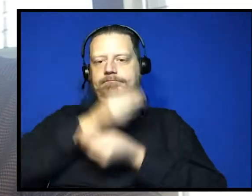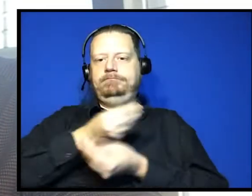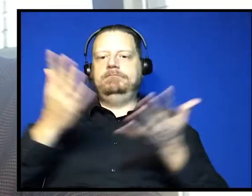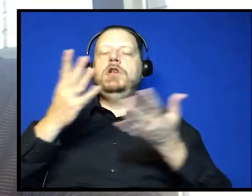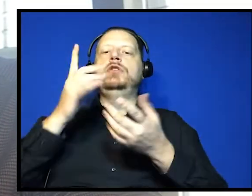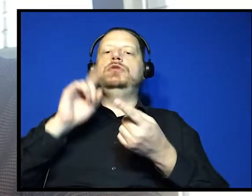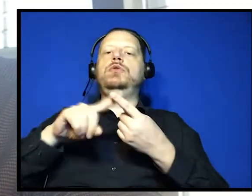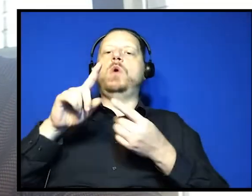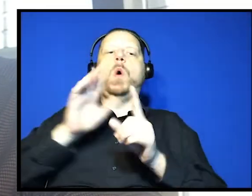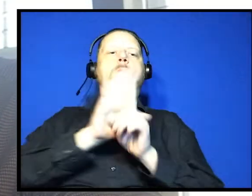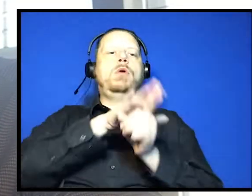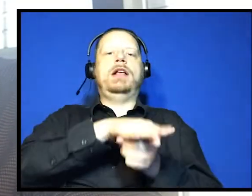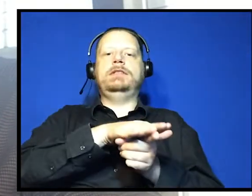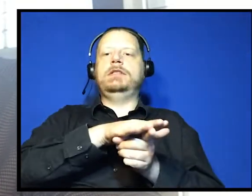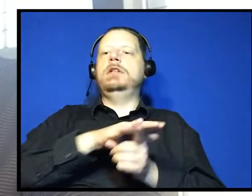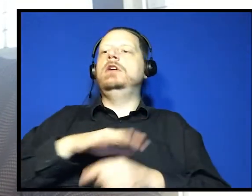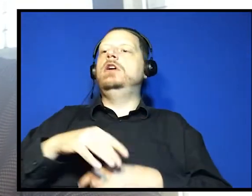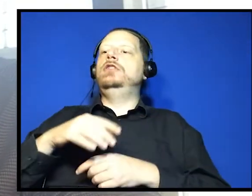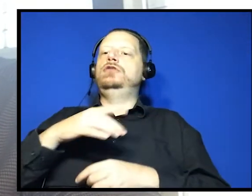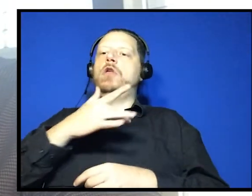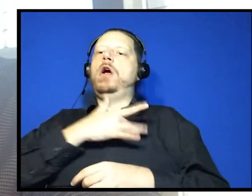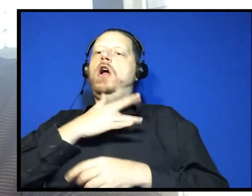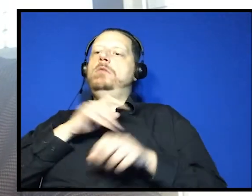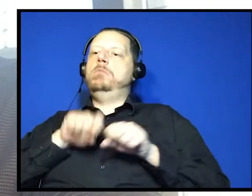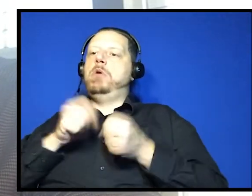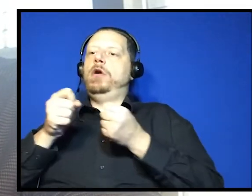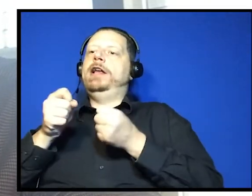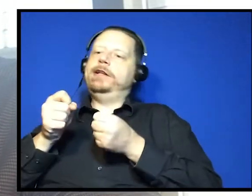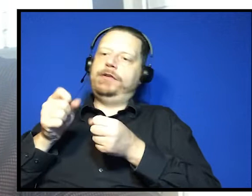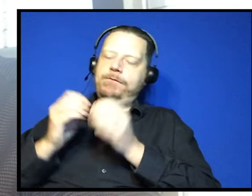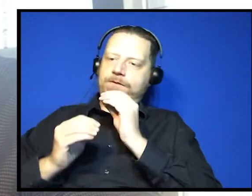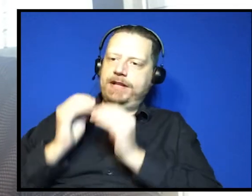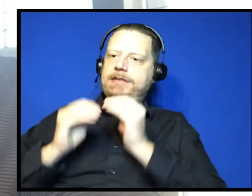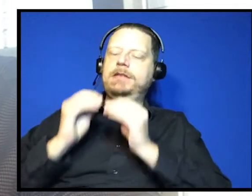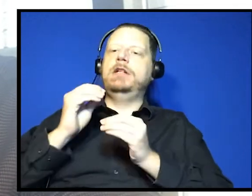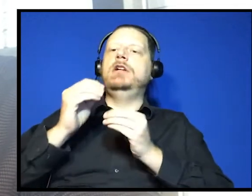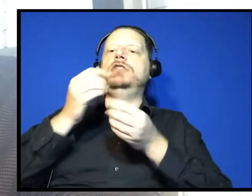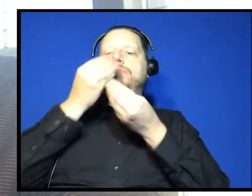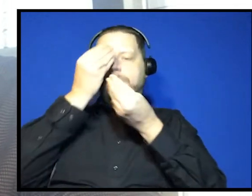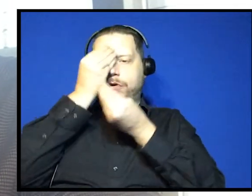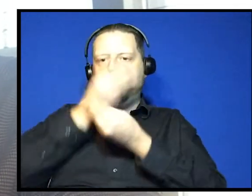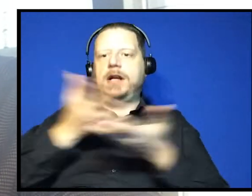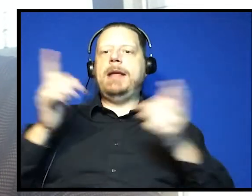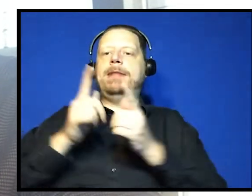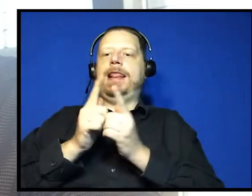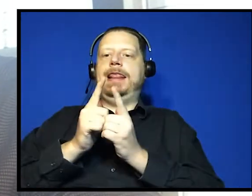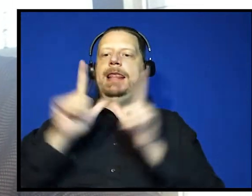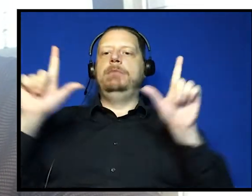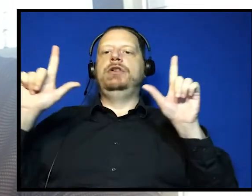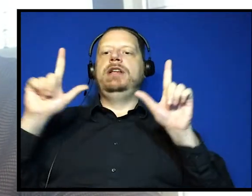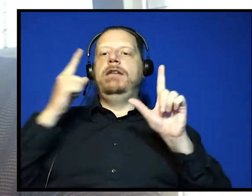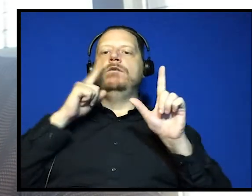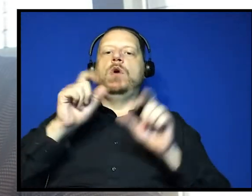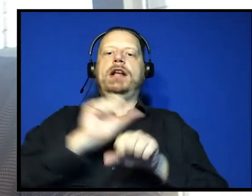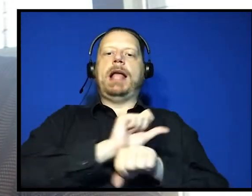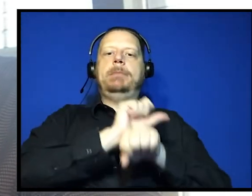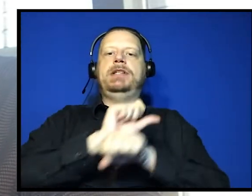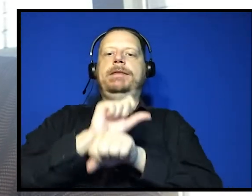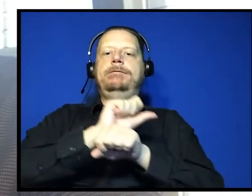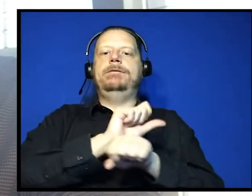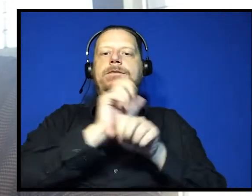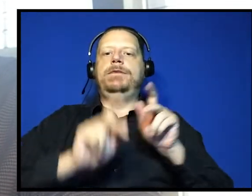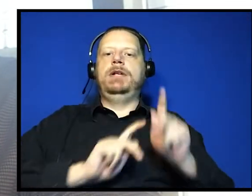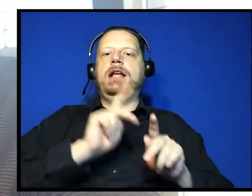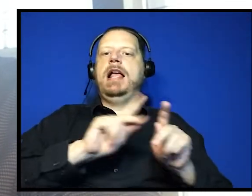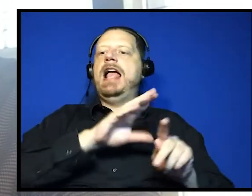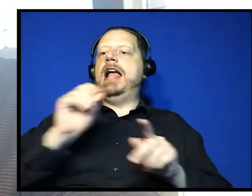oppressed, to bind up the brokenhearted, to proclaim liberty to the captives and